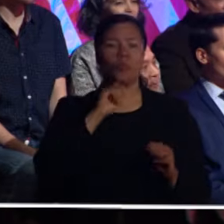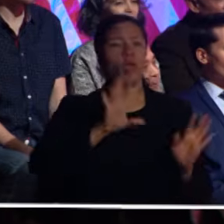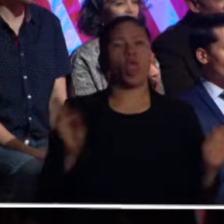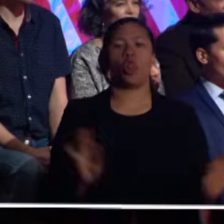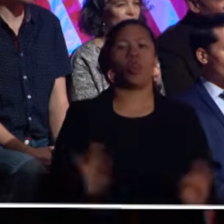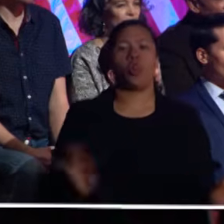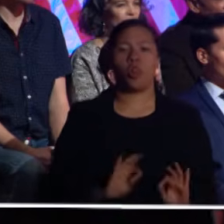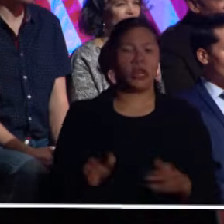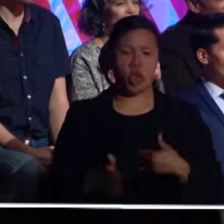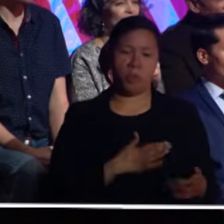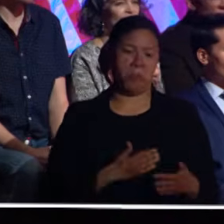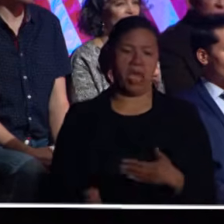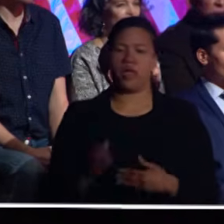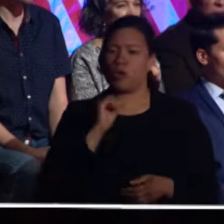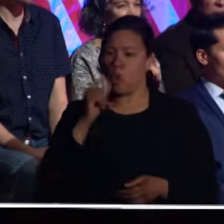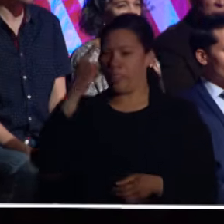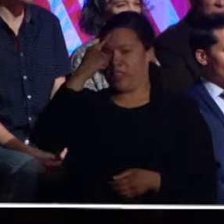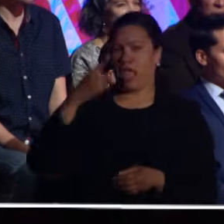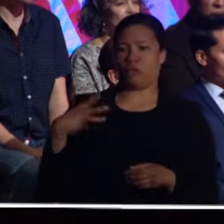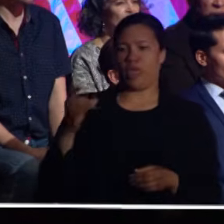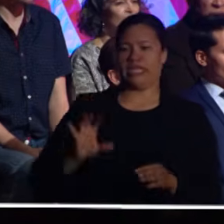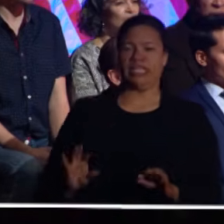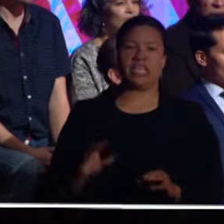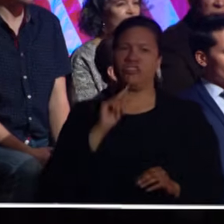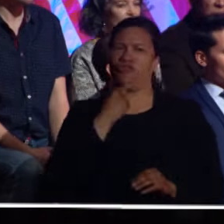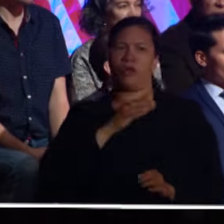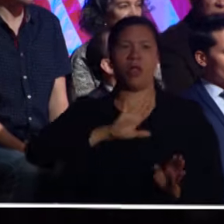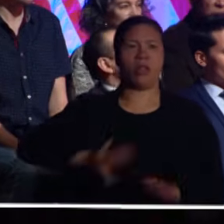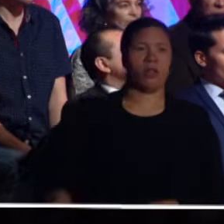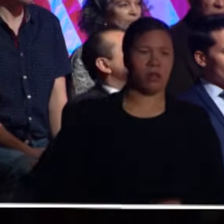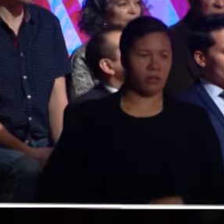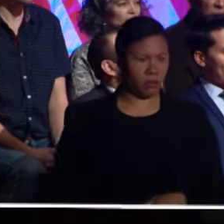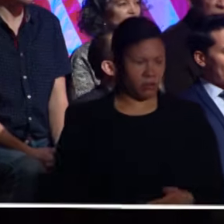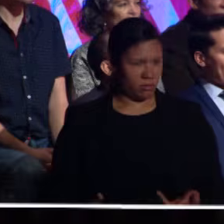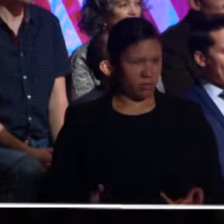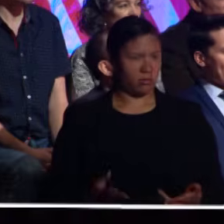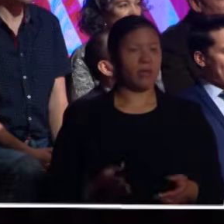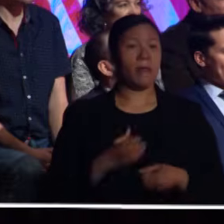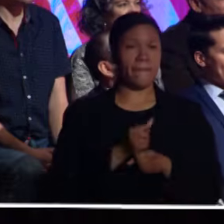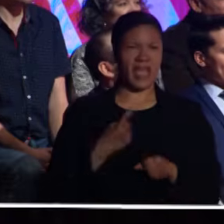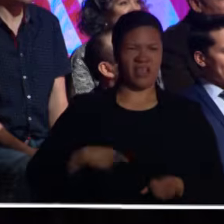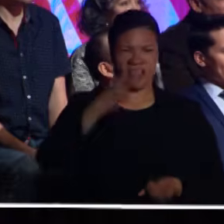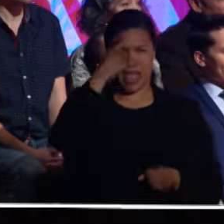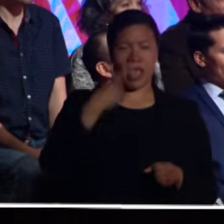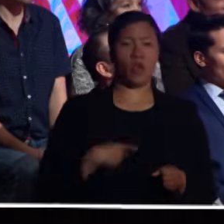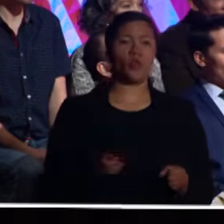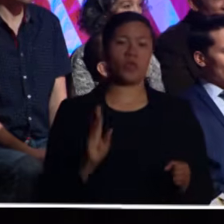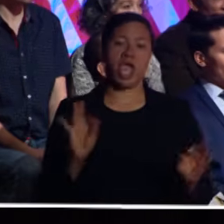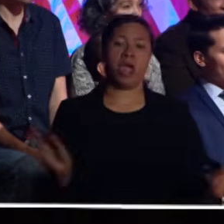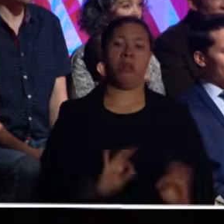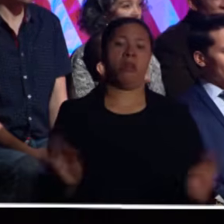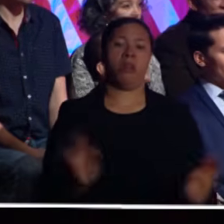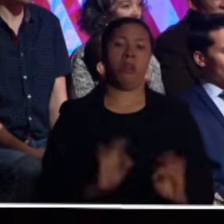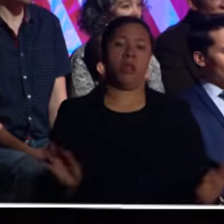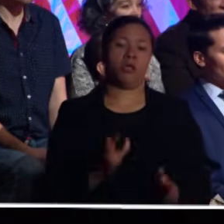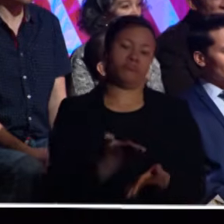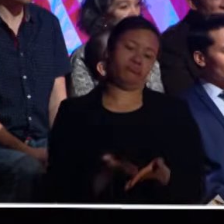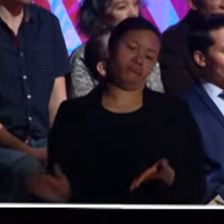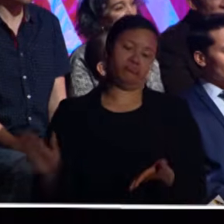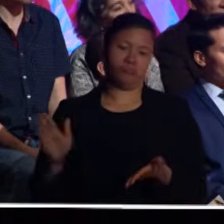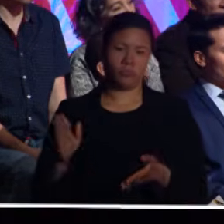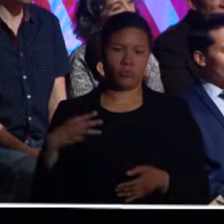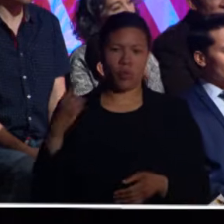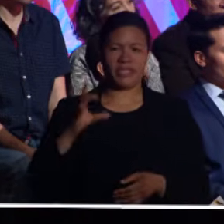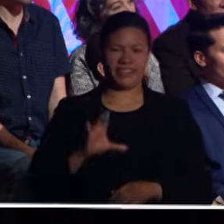matter. We shouldn't be taken seriously. It reinforces the notion that we can be taken for granted or